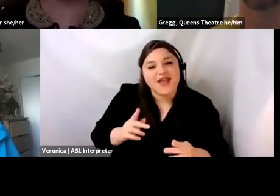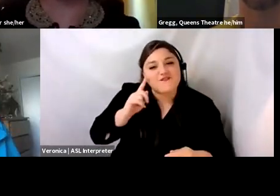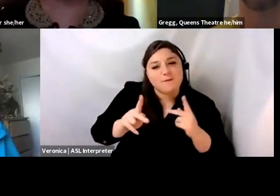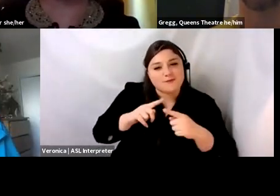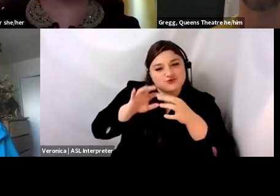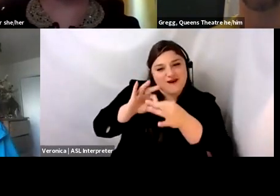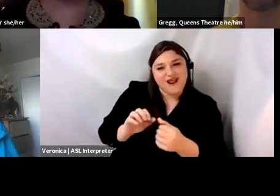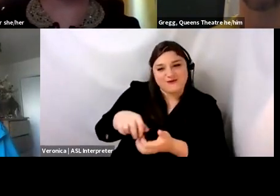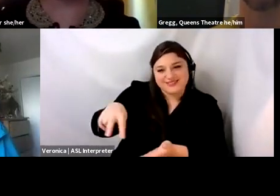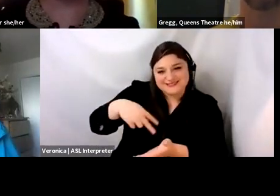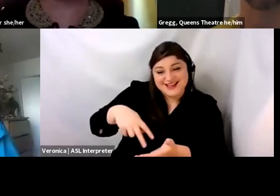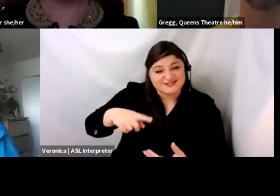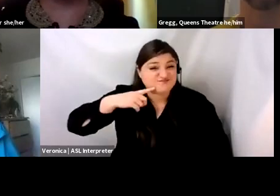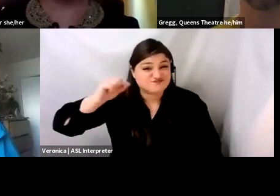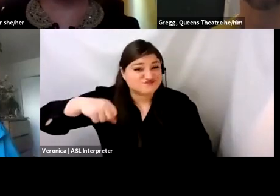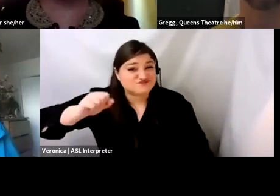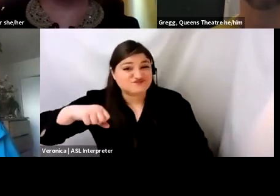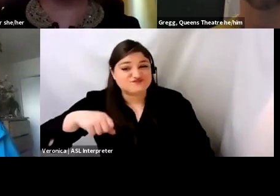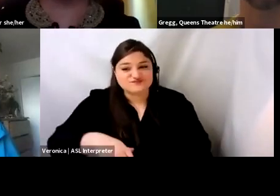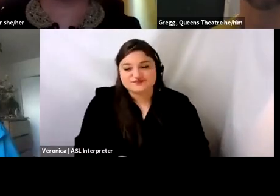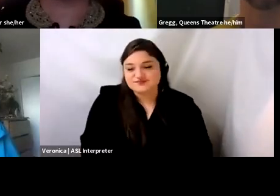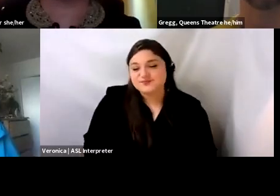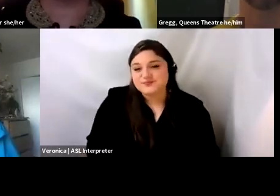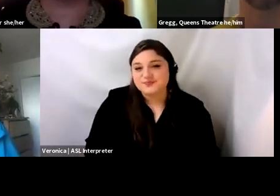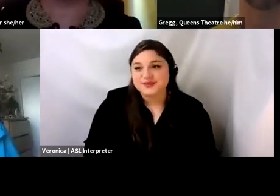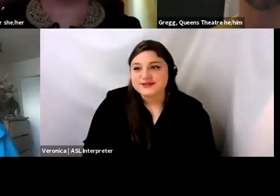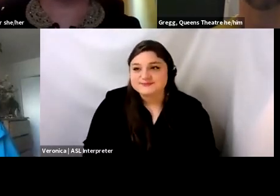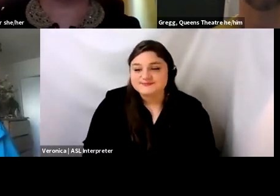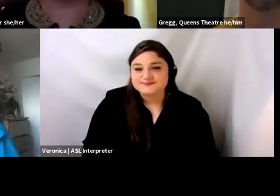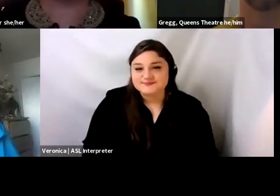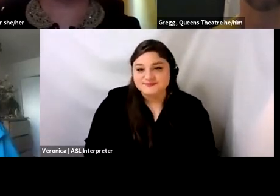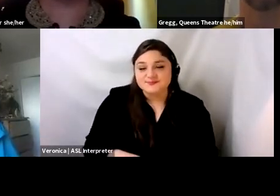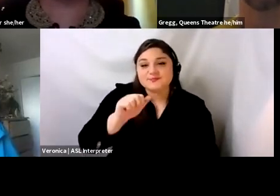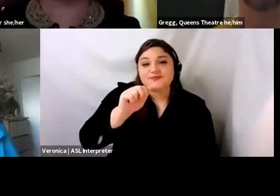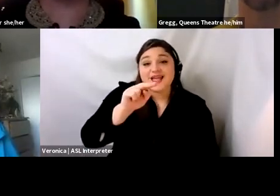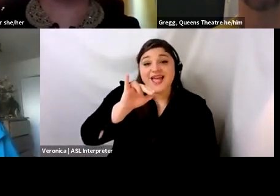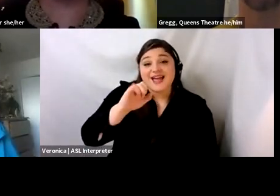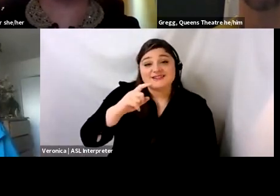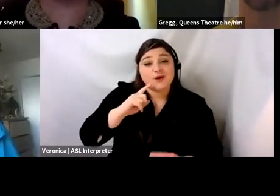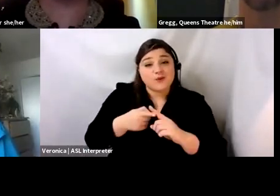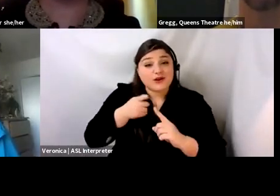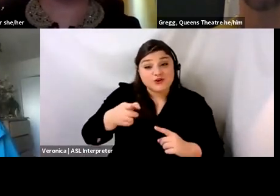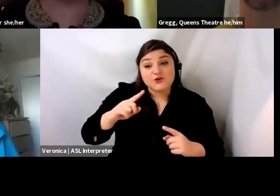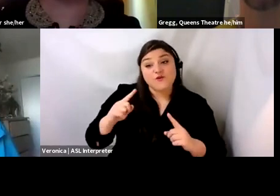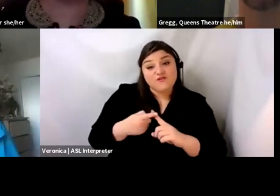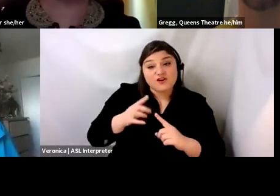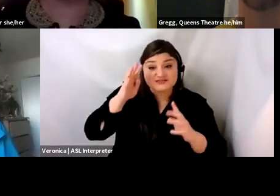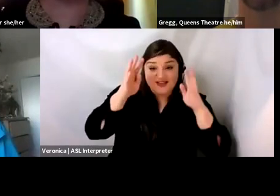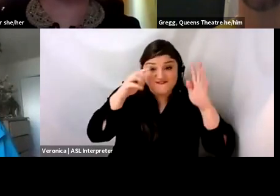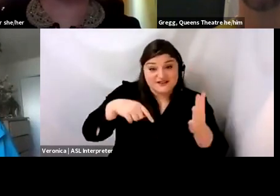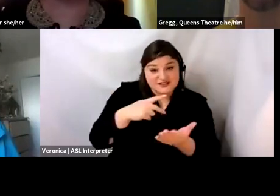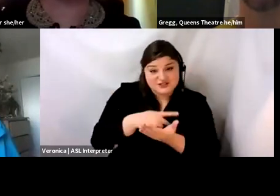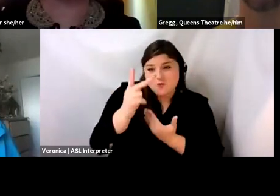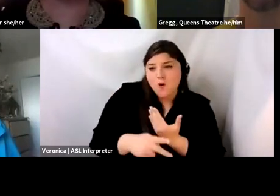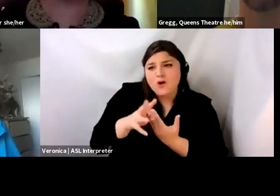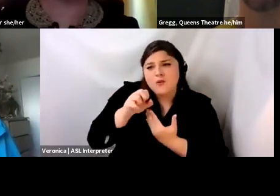this program. And just to sort of push you a little bit further, you know, when you first started these programs, was this just an idea